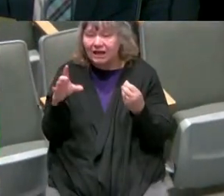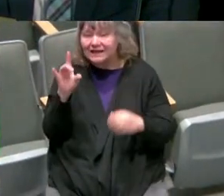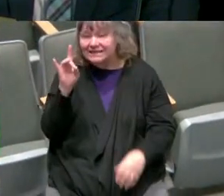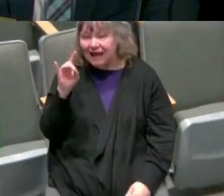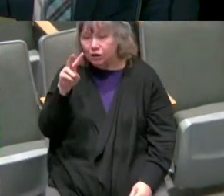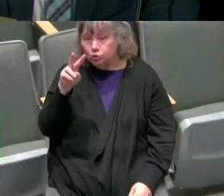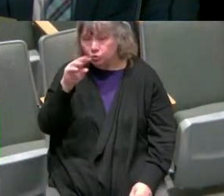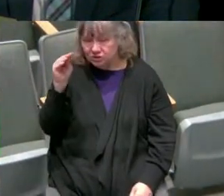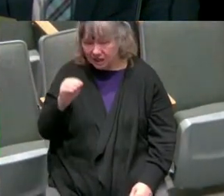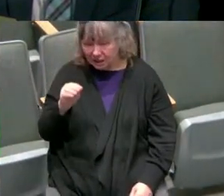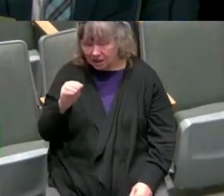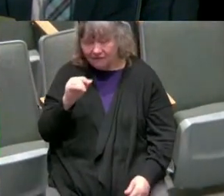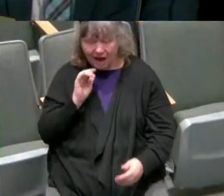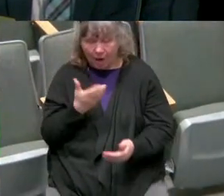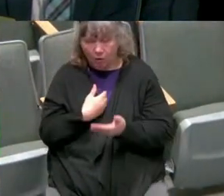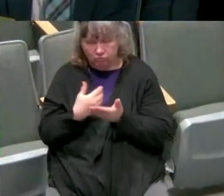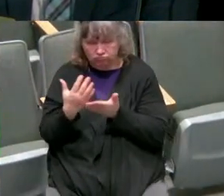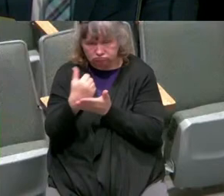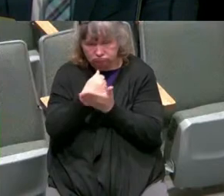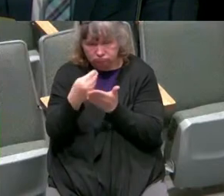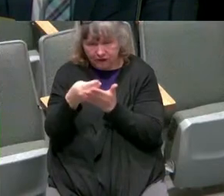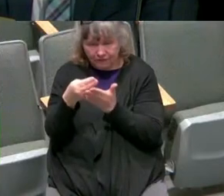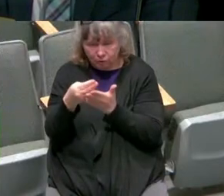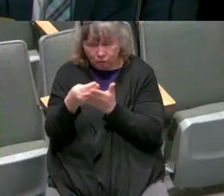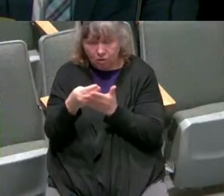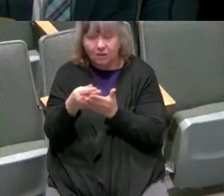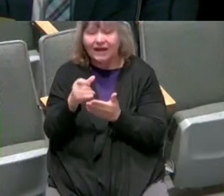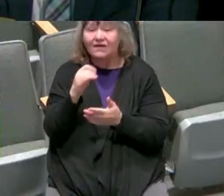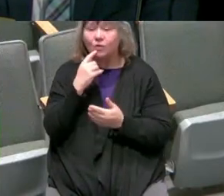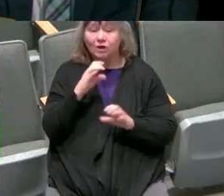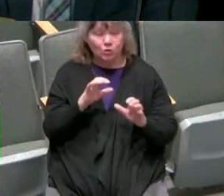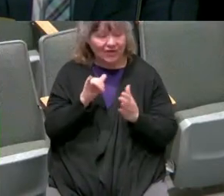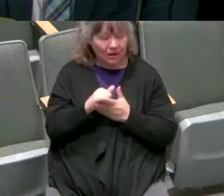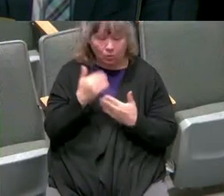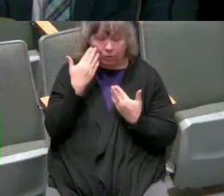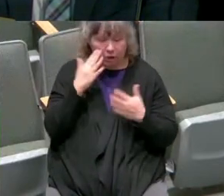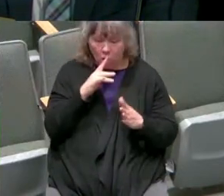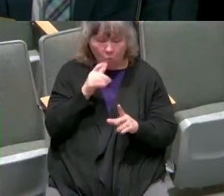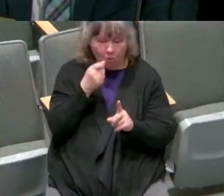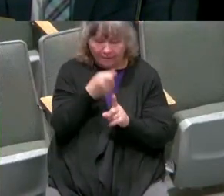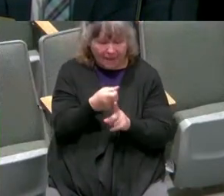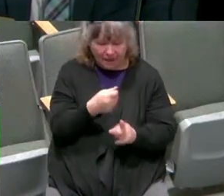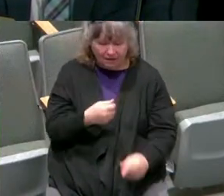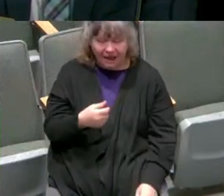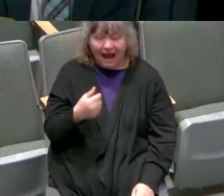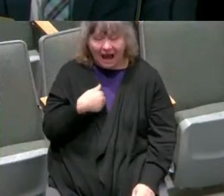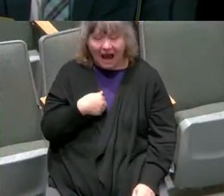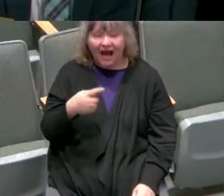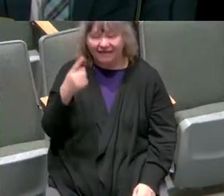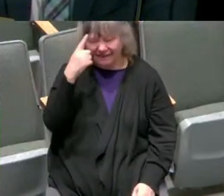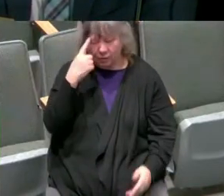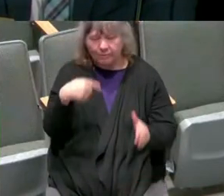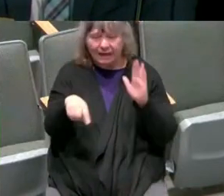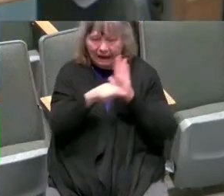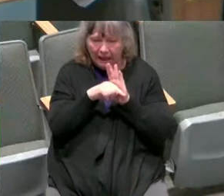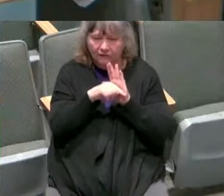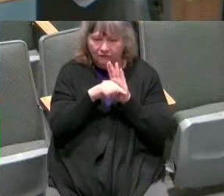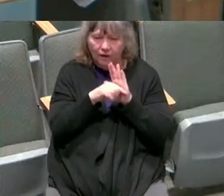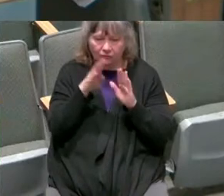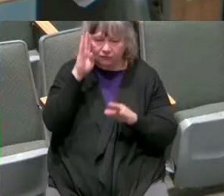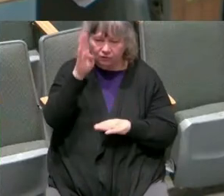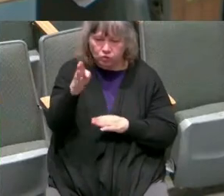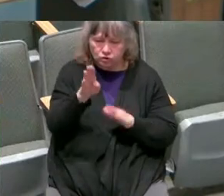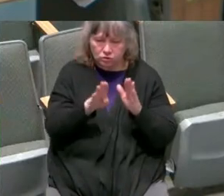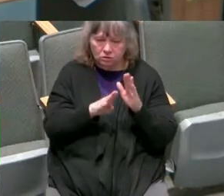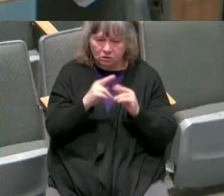82 percent of the revenue in town and if we do this we don't know what the impact's going to be I think it's going to be a negative impact on any new future